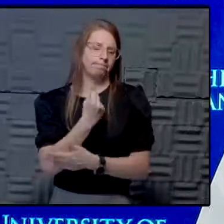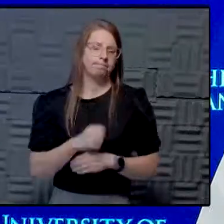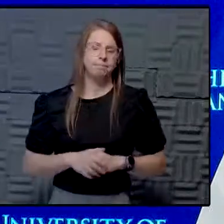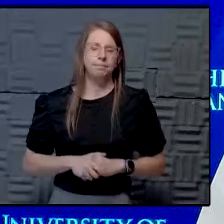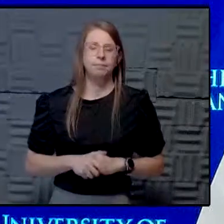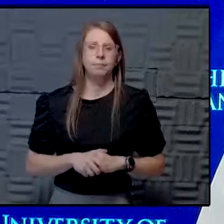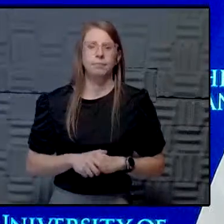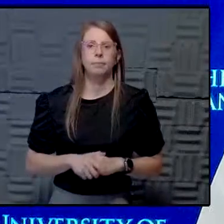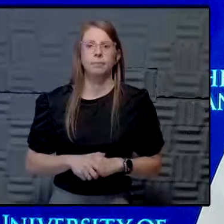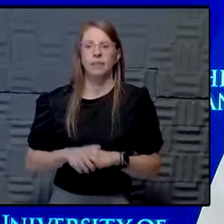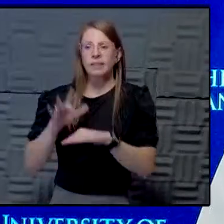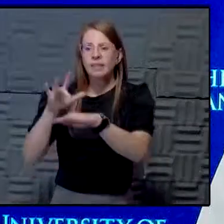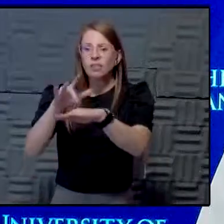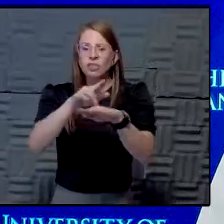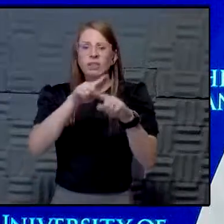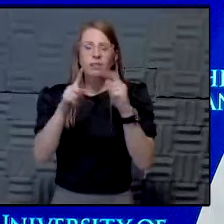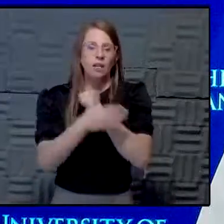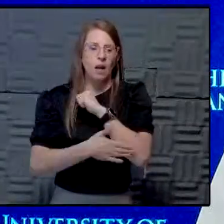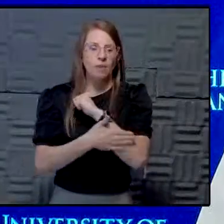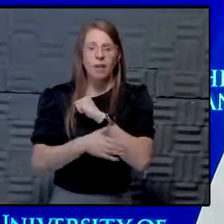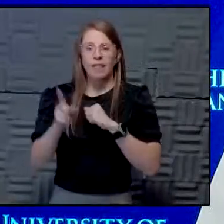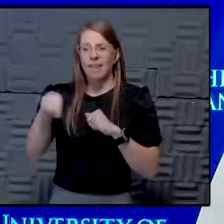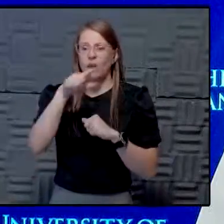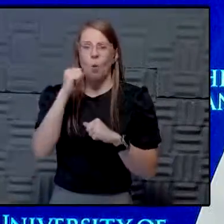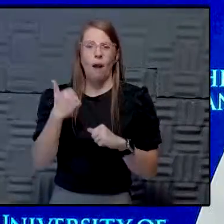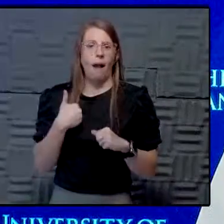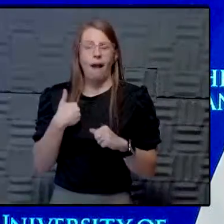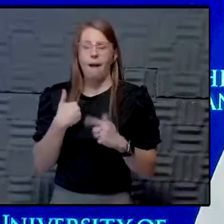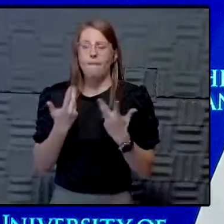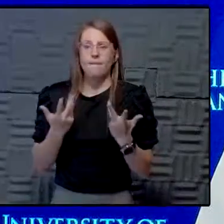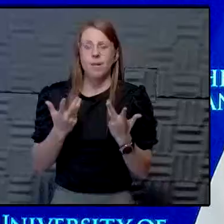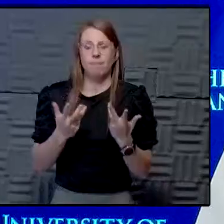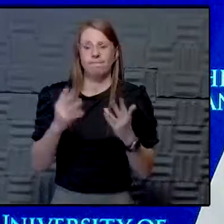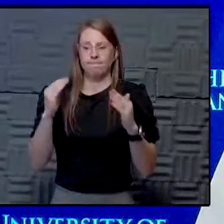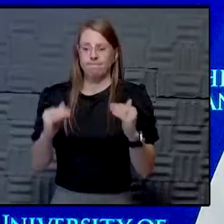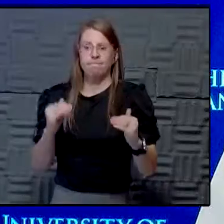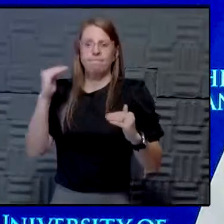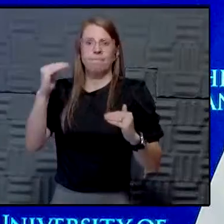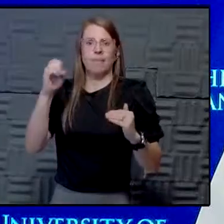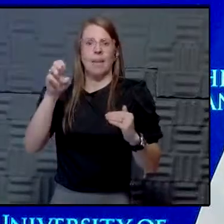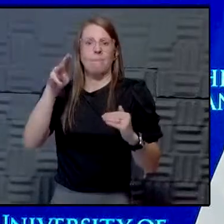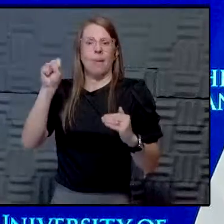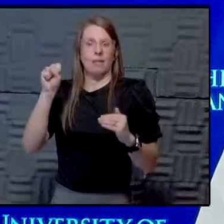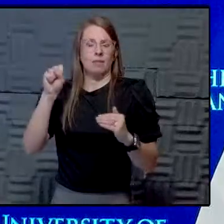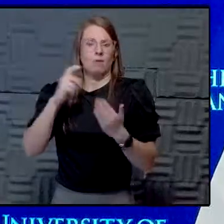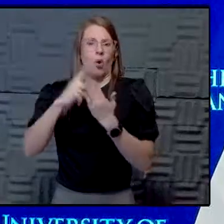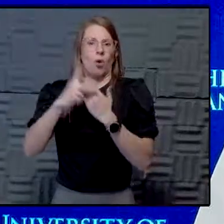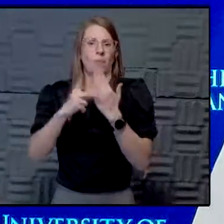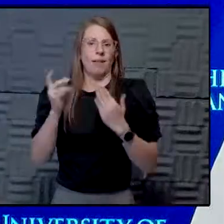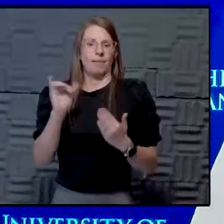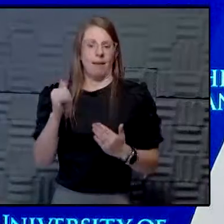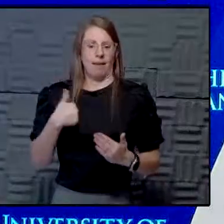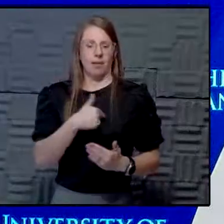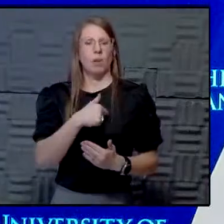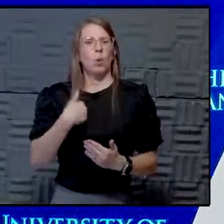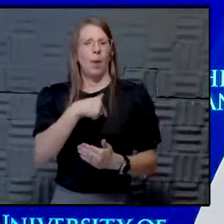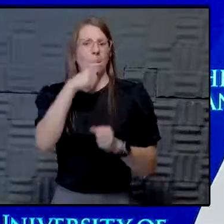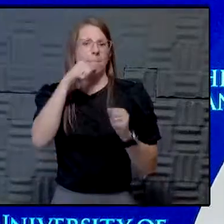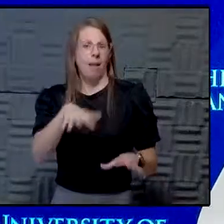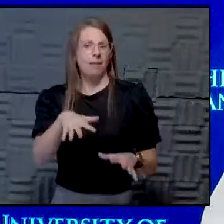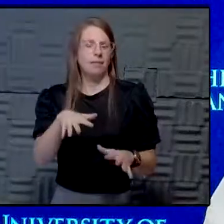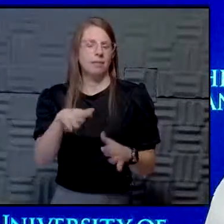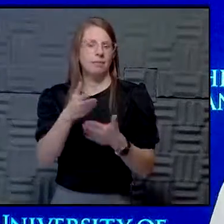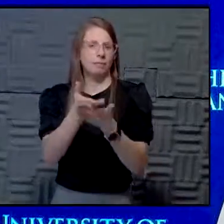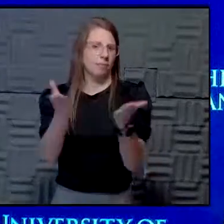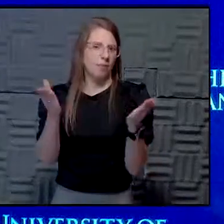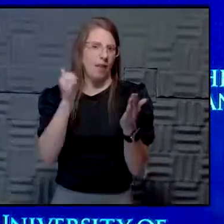know, when you go to other countries, they don't have the sophisticated EMS program that we have, and it is a blessing, and we are blessed by y'all